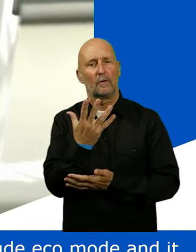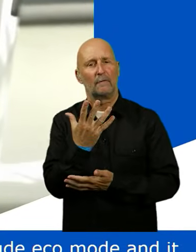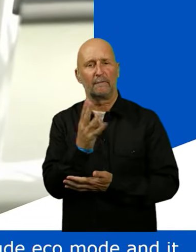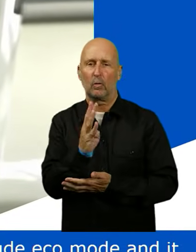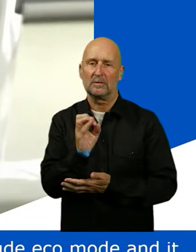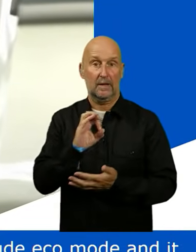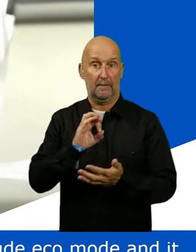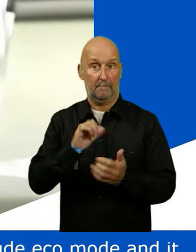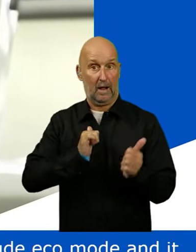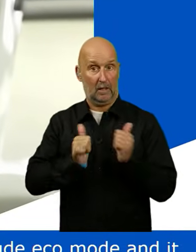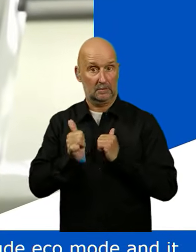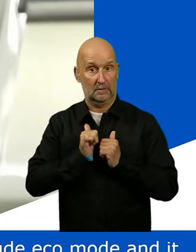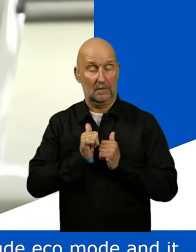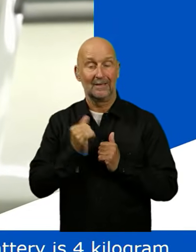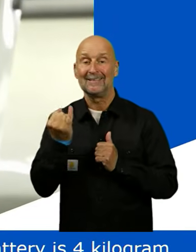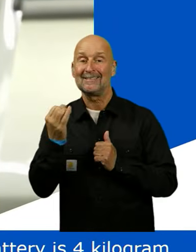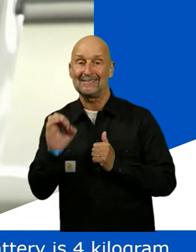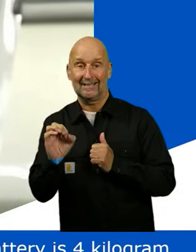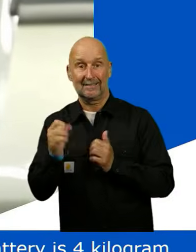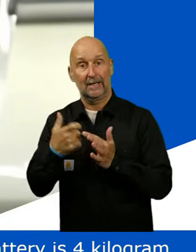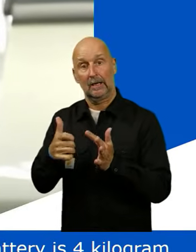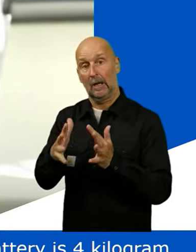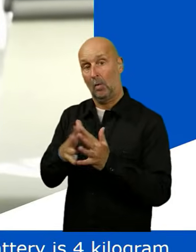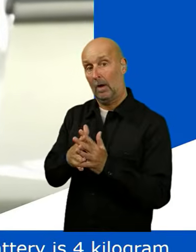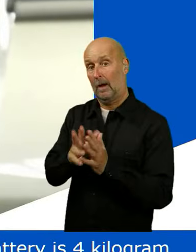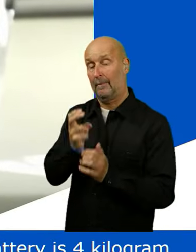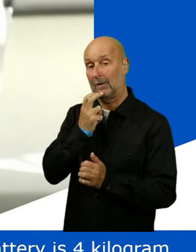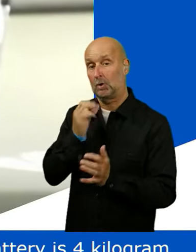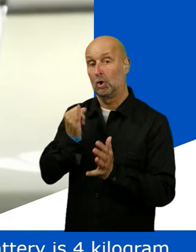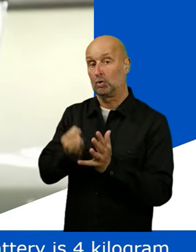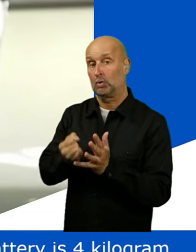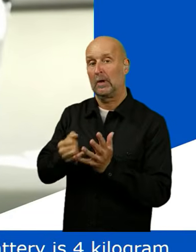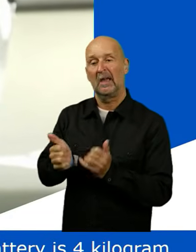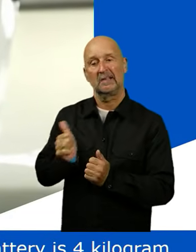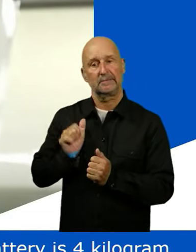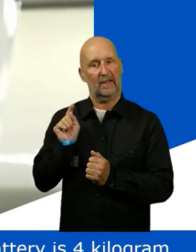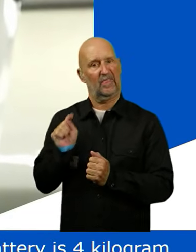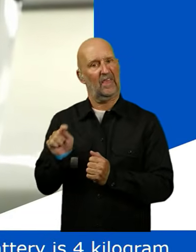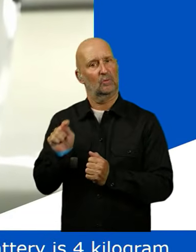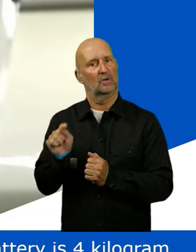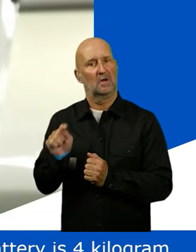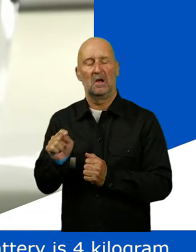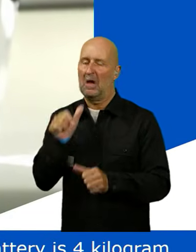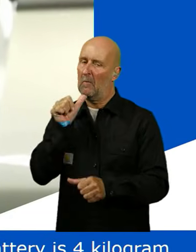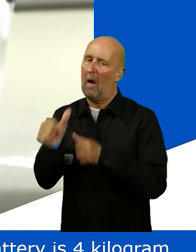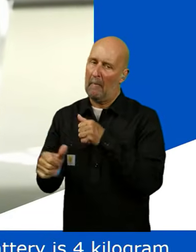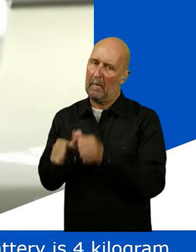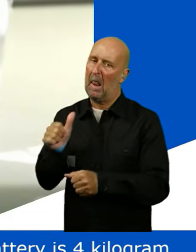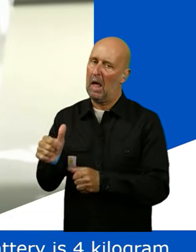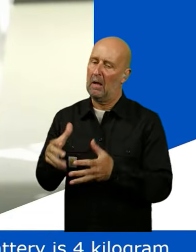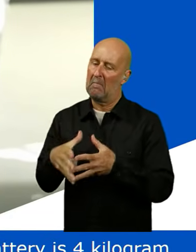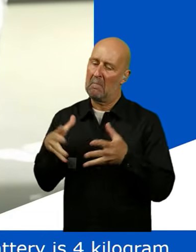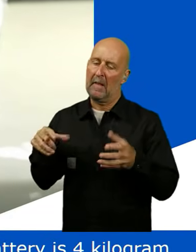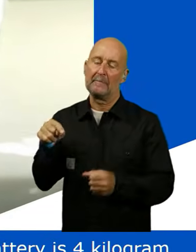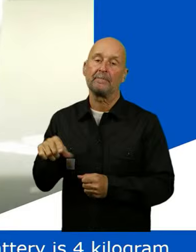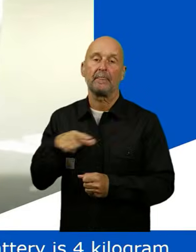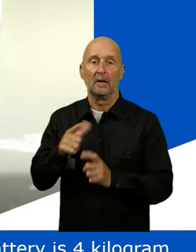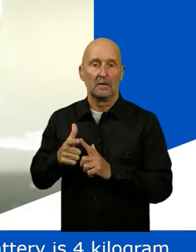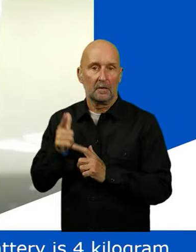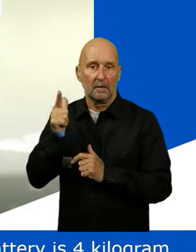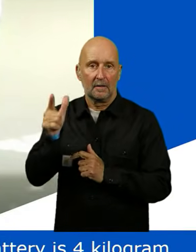miles, but there's also a 61 kilowatt hour battery, and Suzuki expects this one to easily be the most popular version, and that has a range